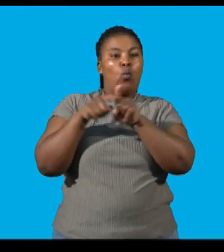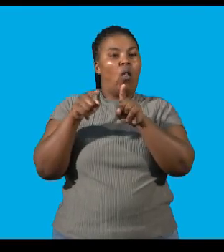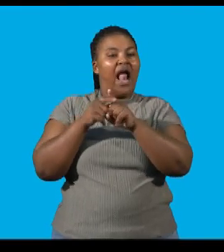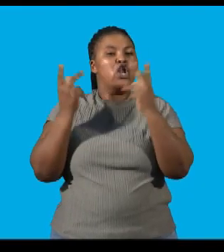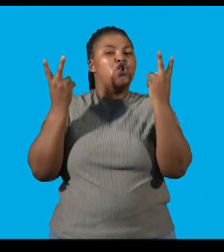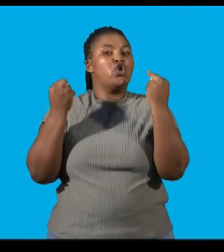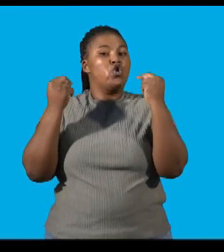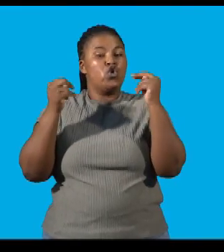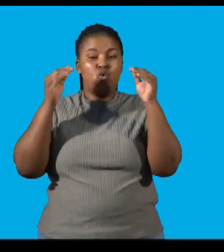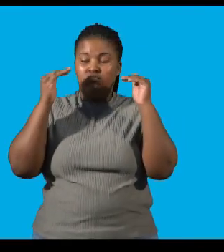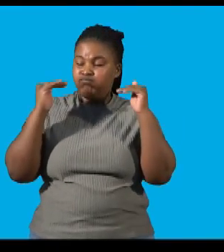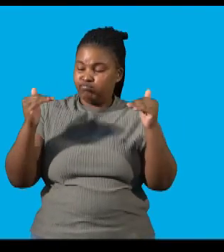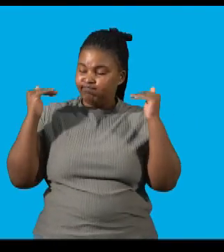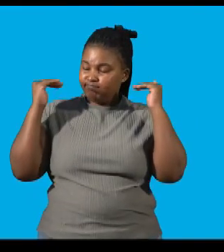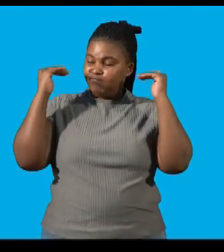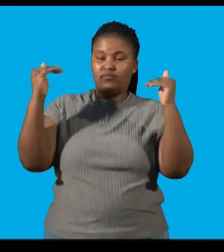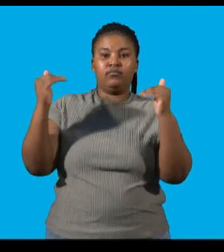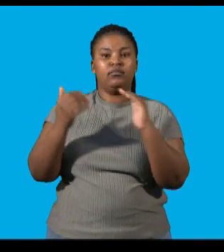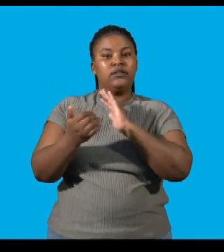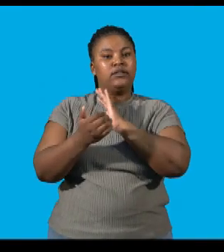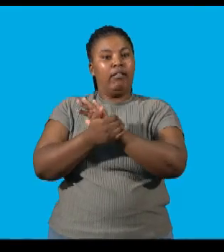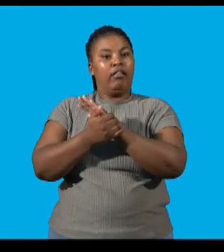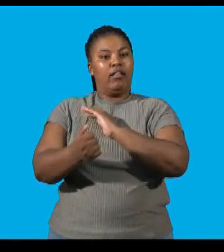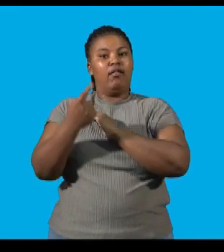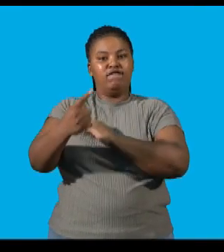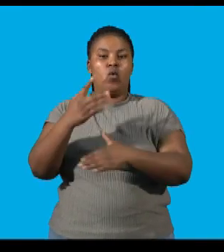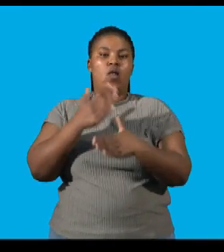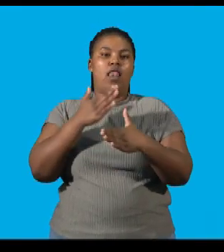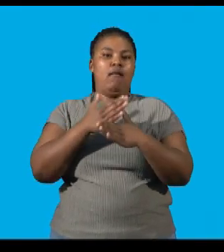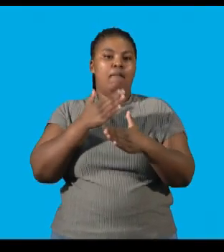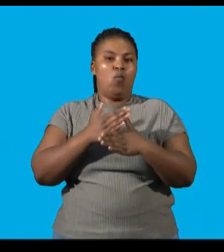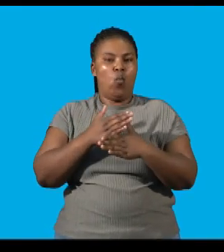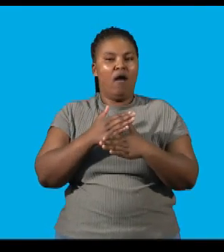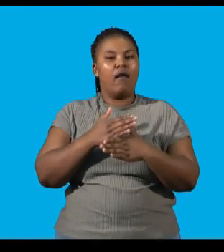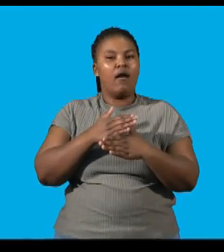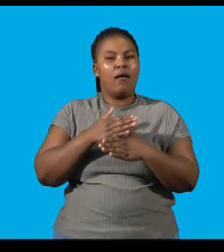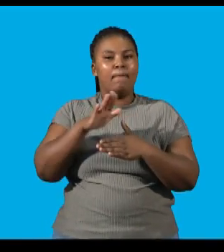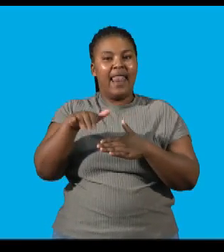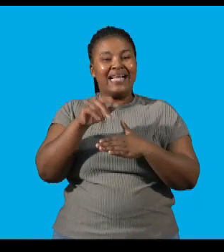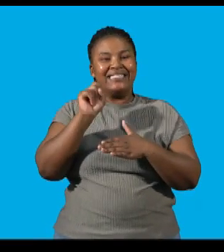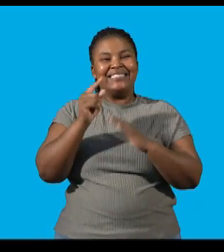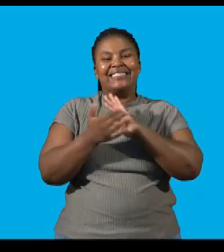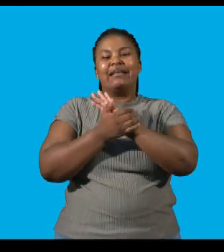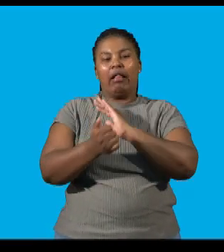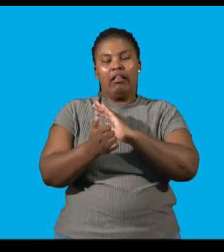new advanced skills to the labor force. So the idea is about skills development.